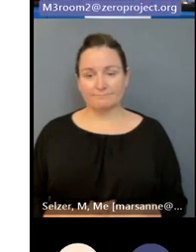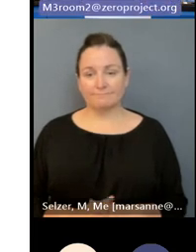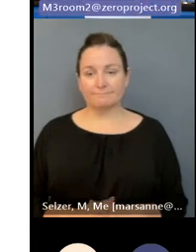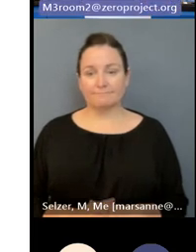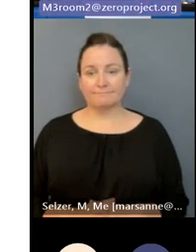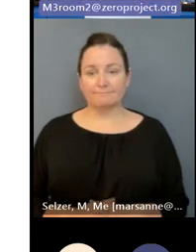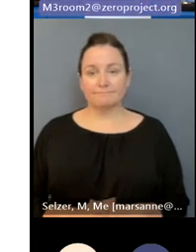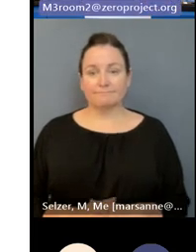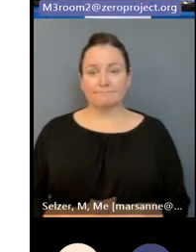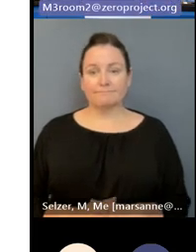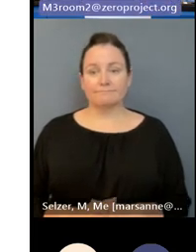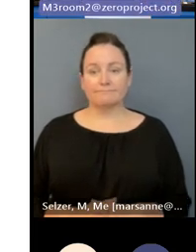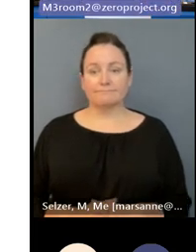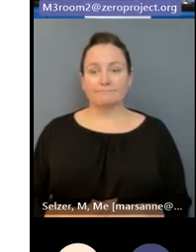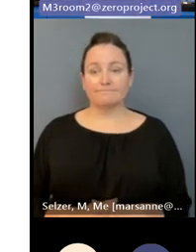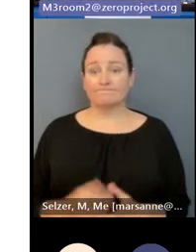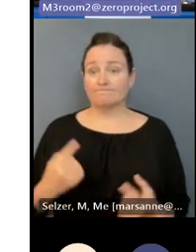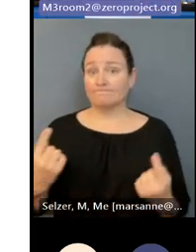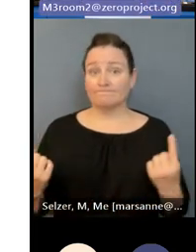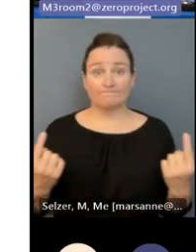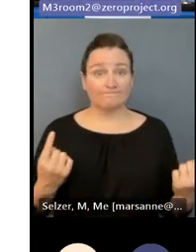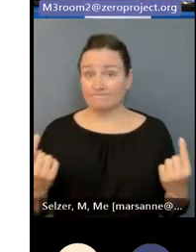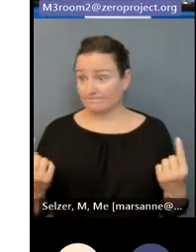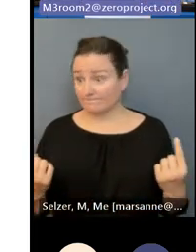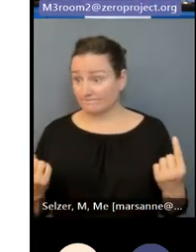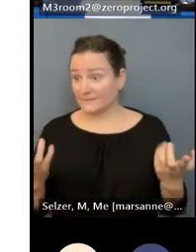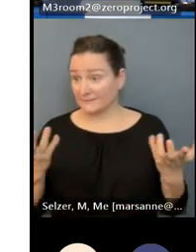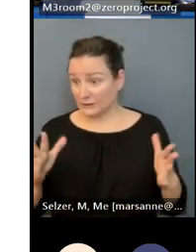Yes, and then we go over to Tabish